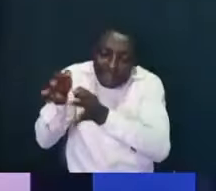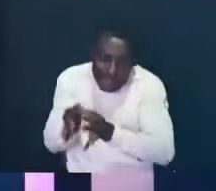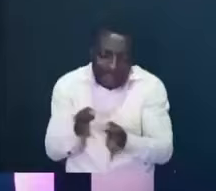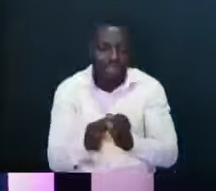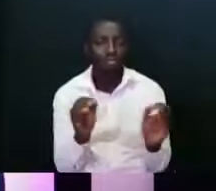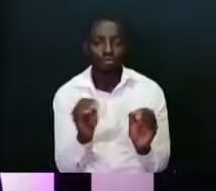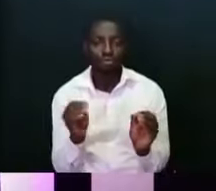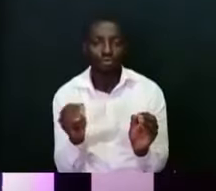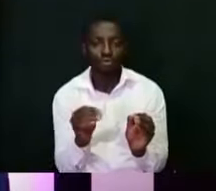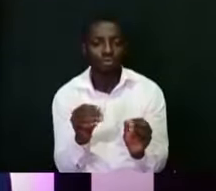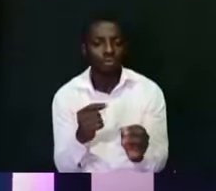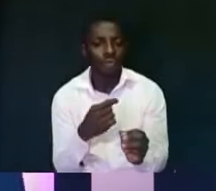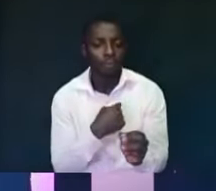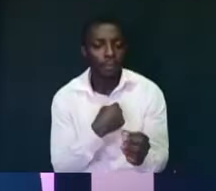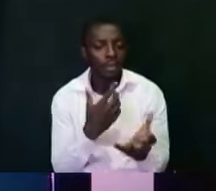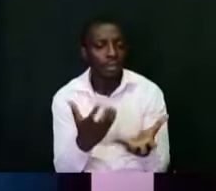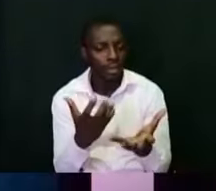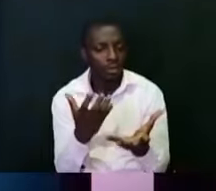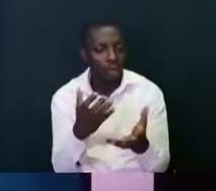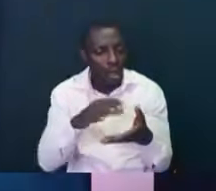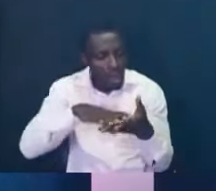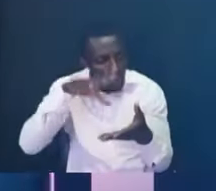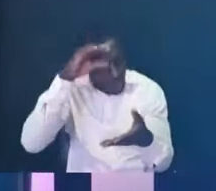But we humbly want us to learn from Paul.